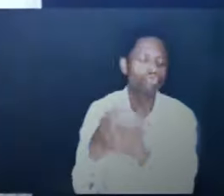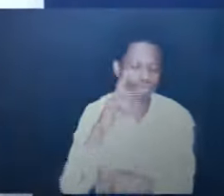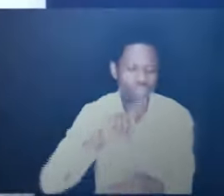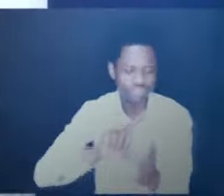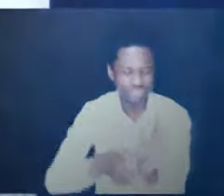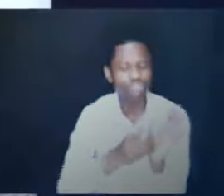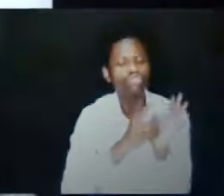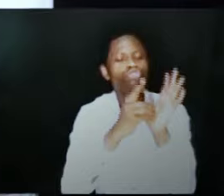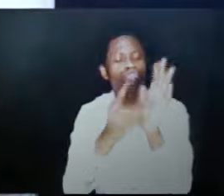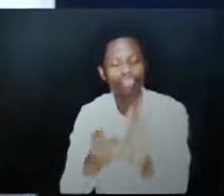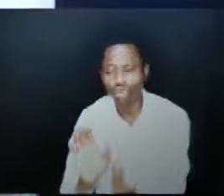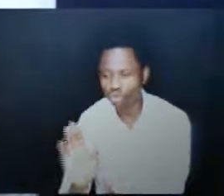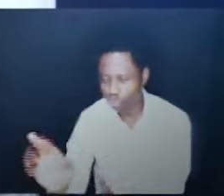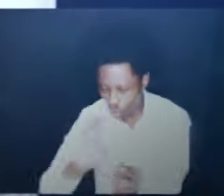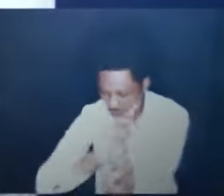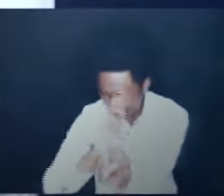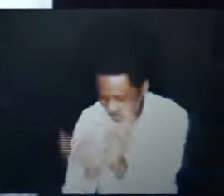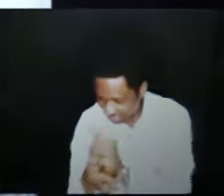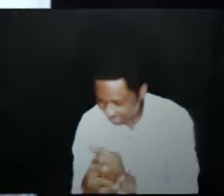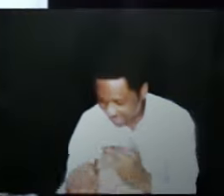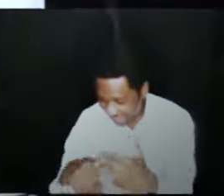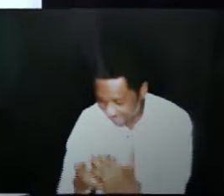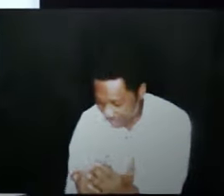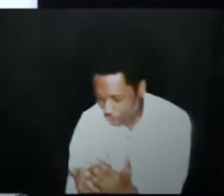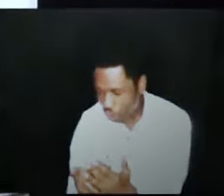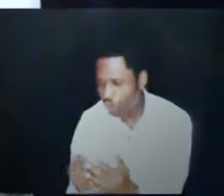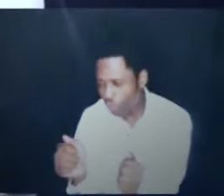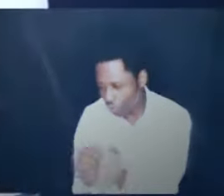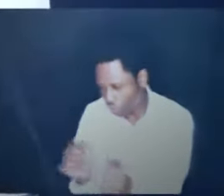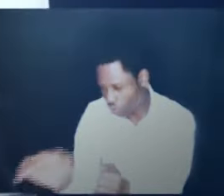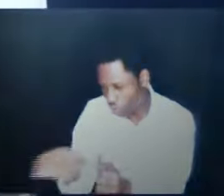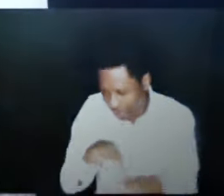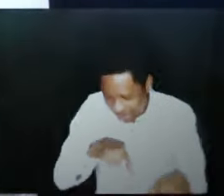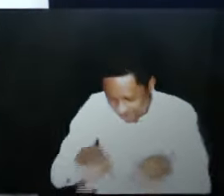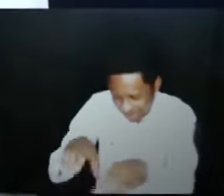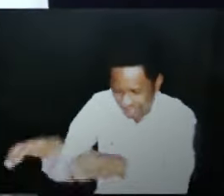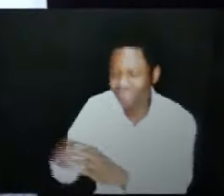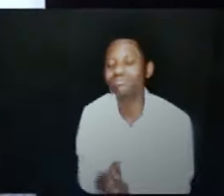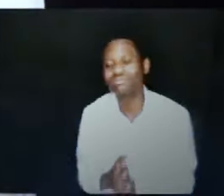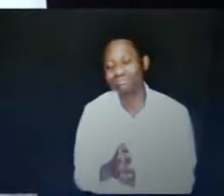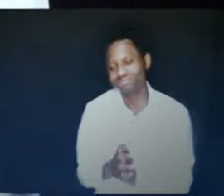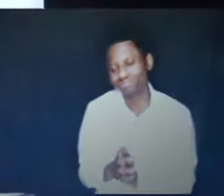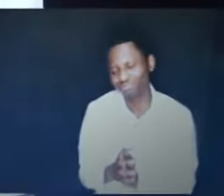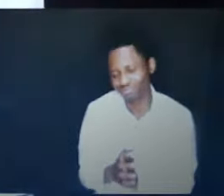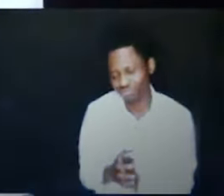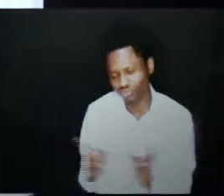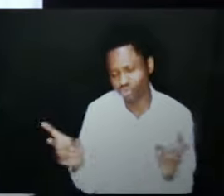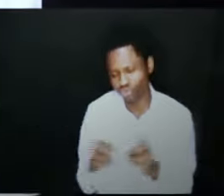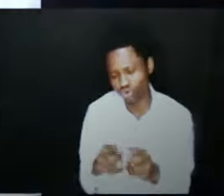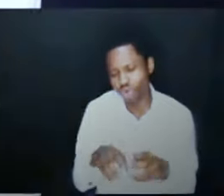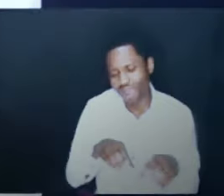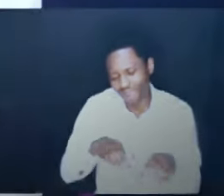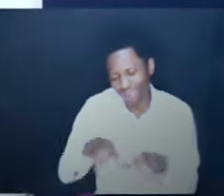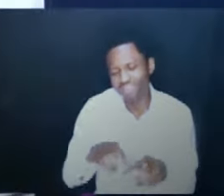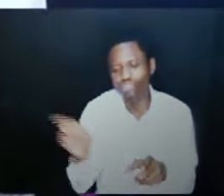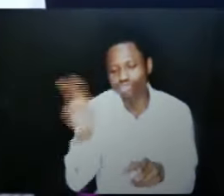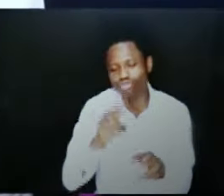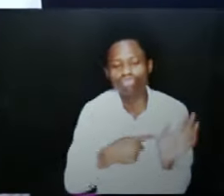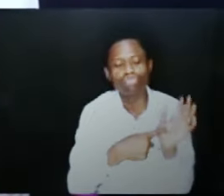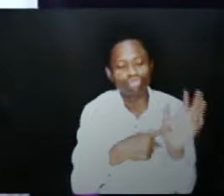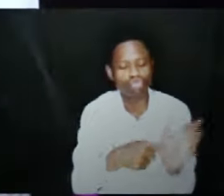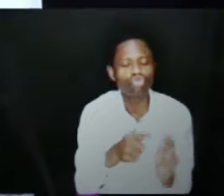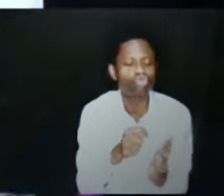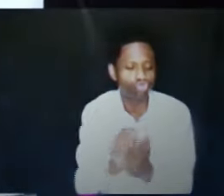their repentance by their deeds. Now me come here one wo Damascus kane, ne one wo Jerusalem, ne